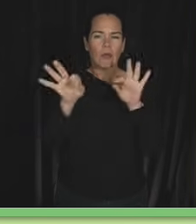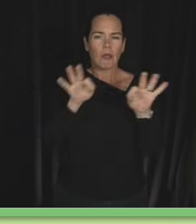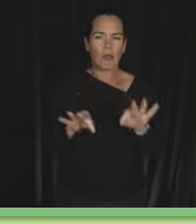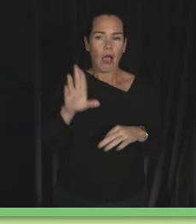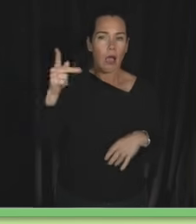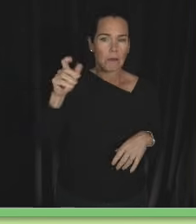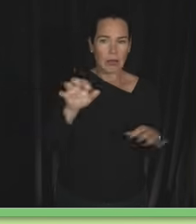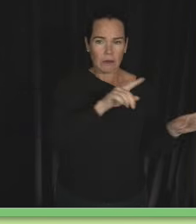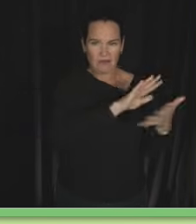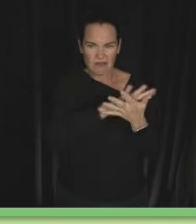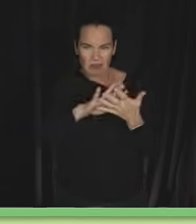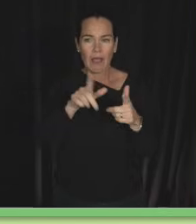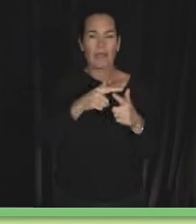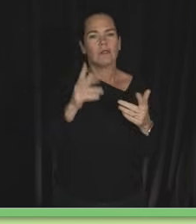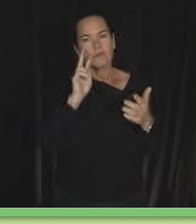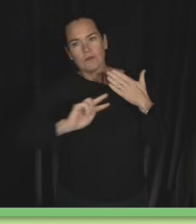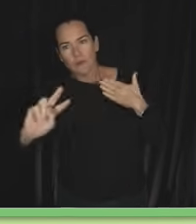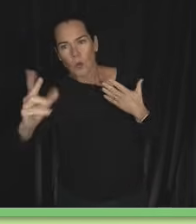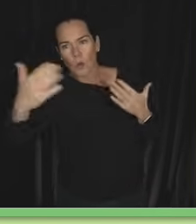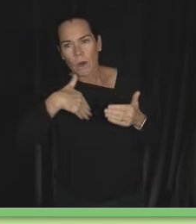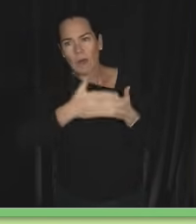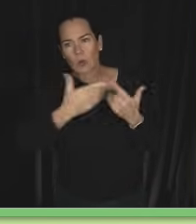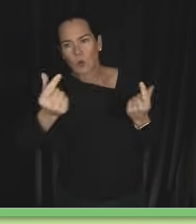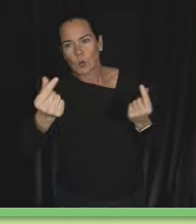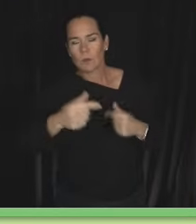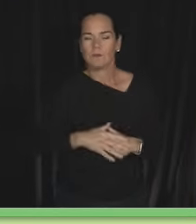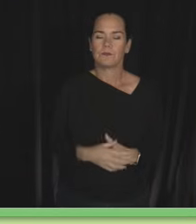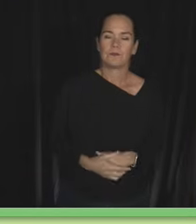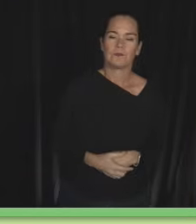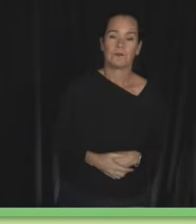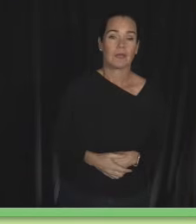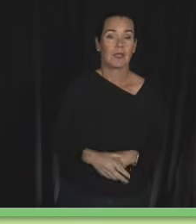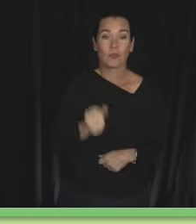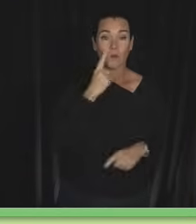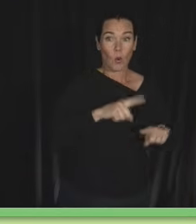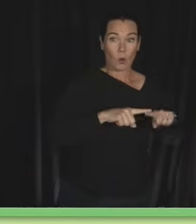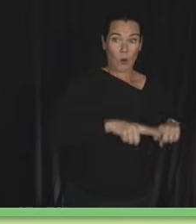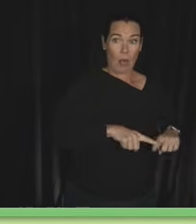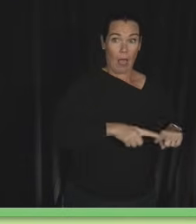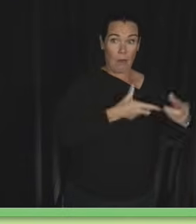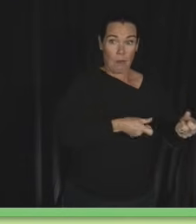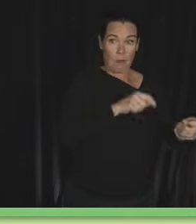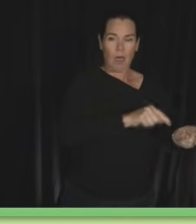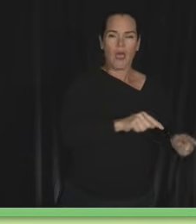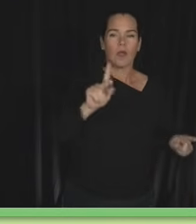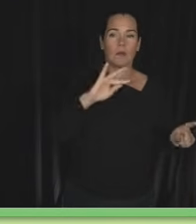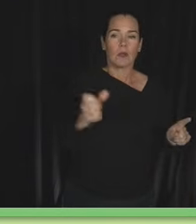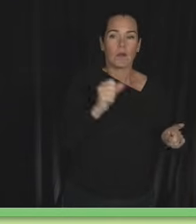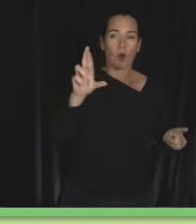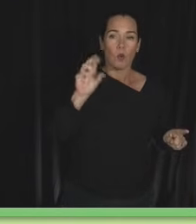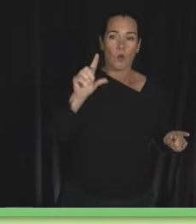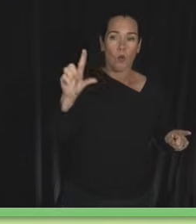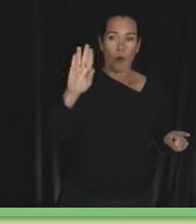what's ahead. On the reliability side, I am so happy to announce that Kubernetes rollback is